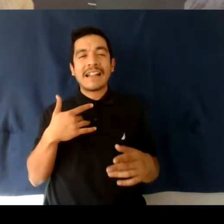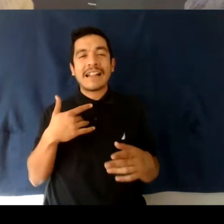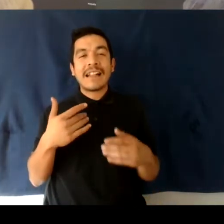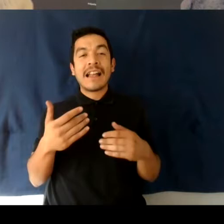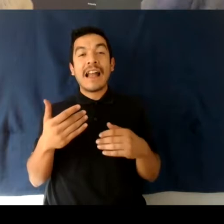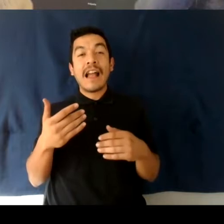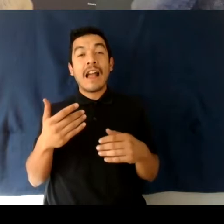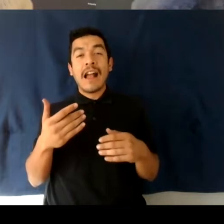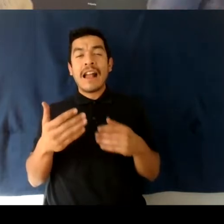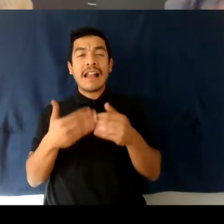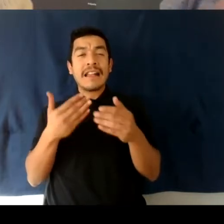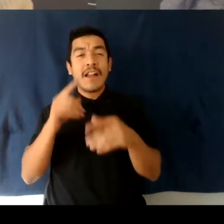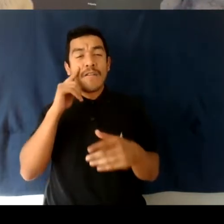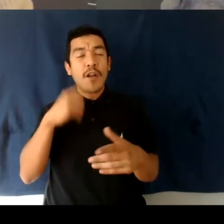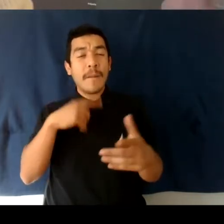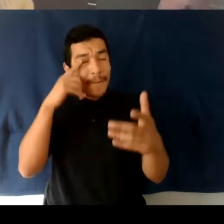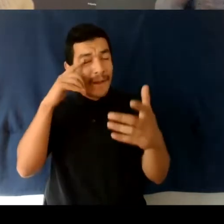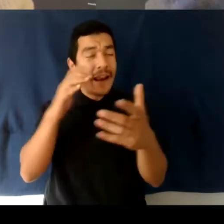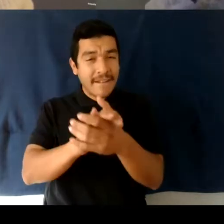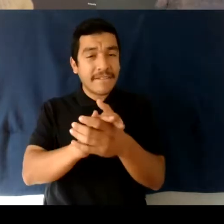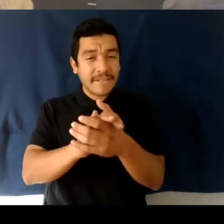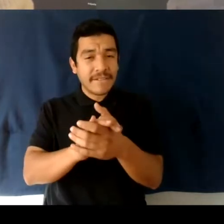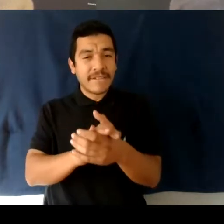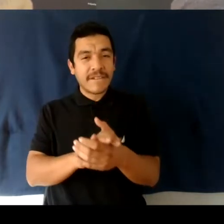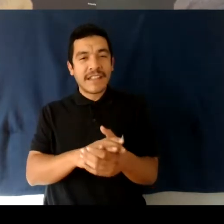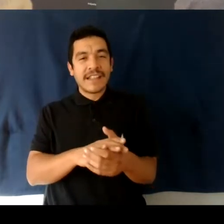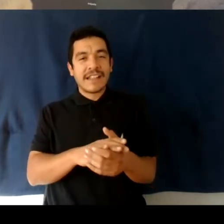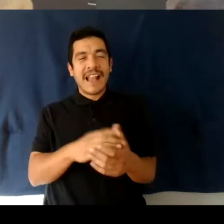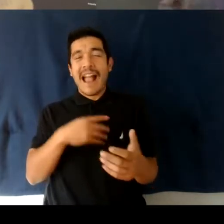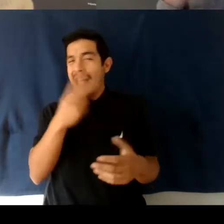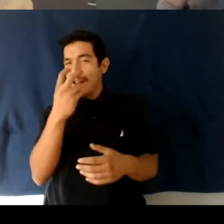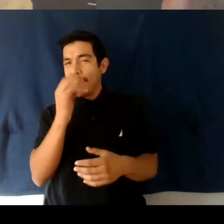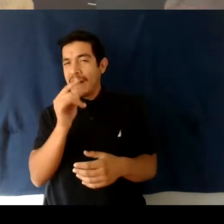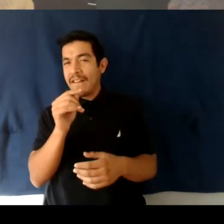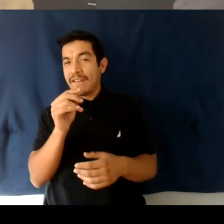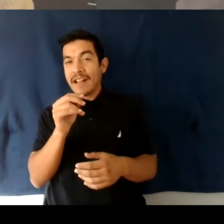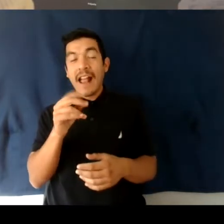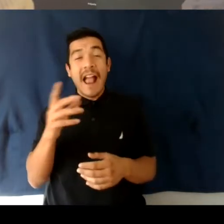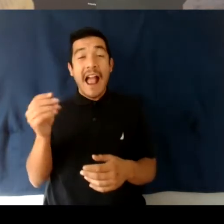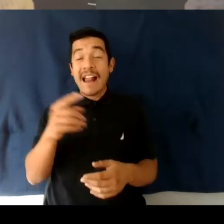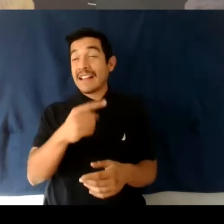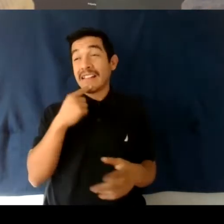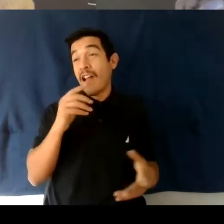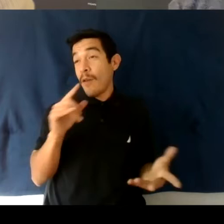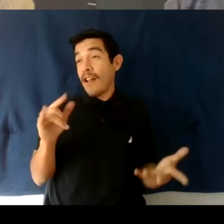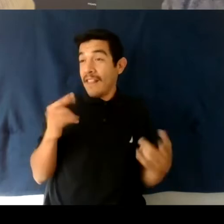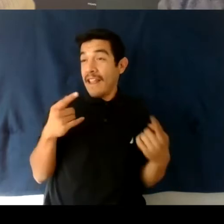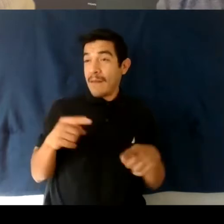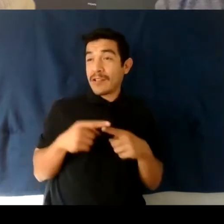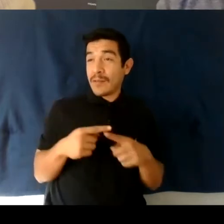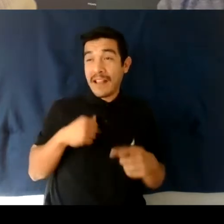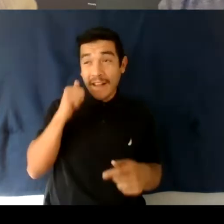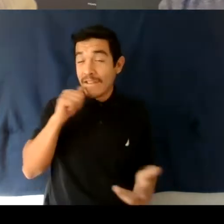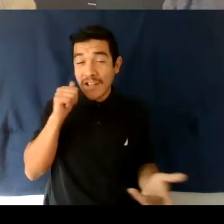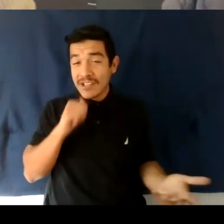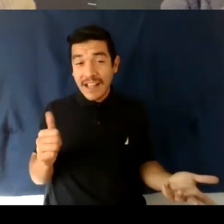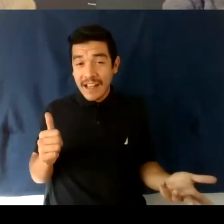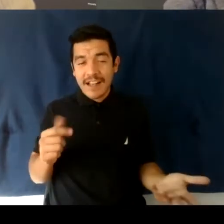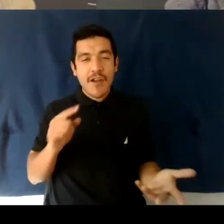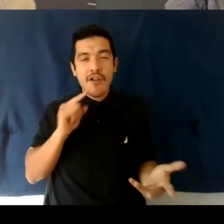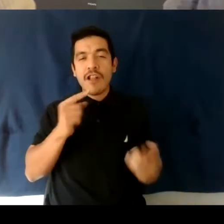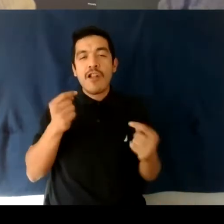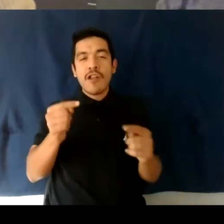that's literally my, like this Like, happens to me all the time. And so it's like trying